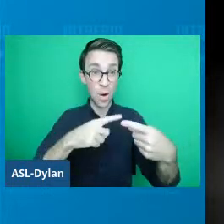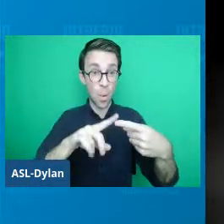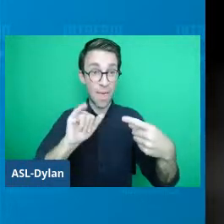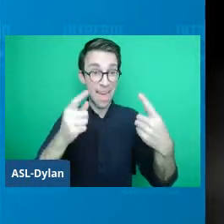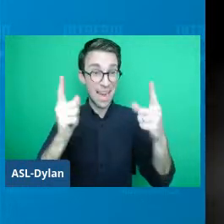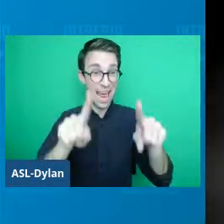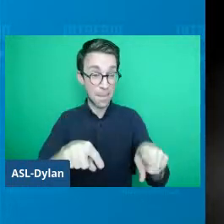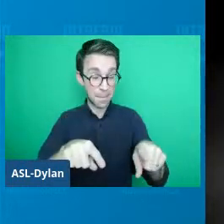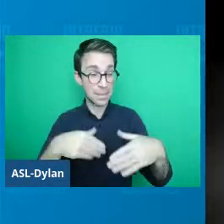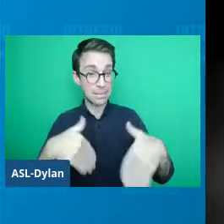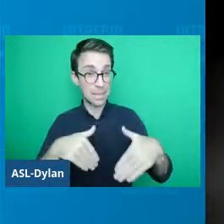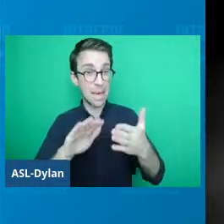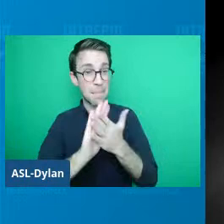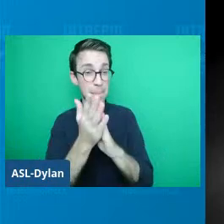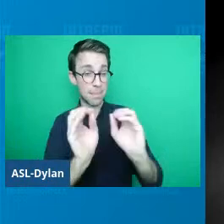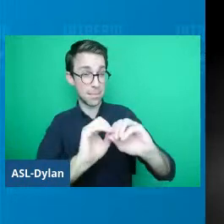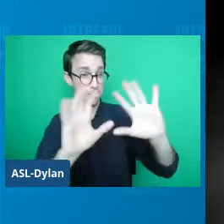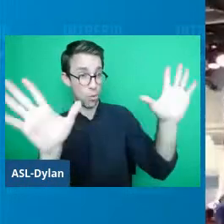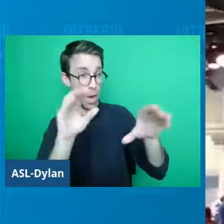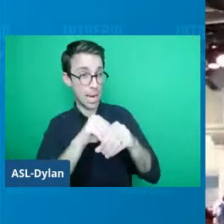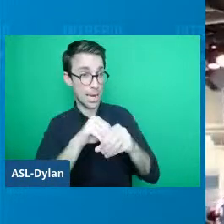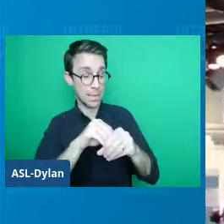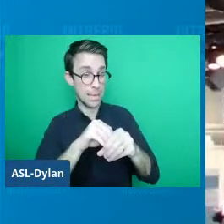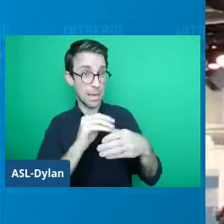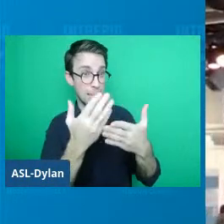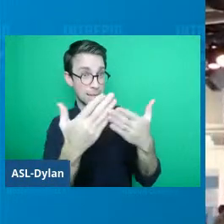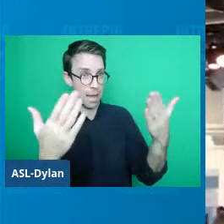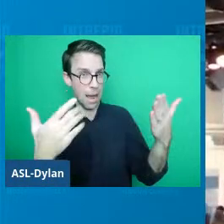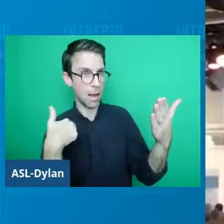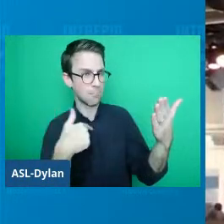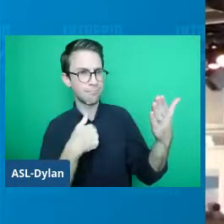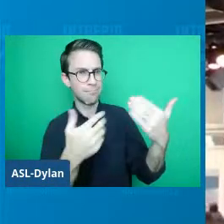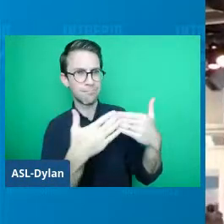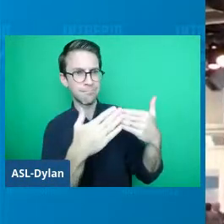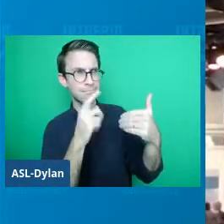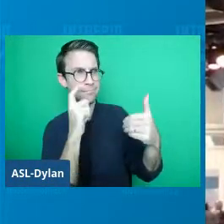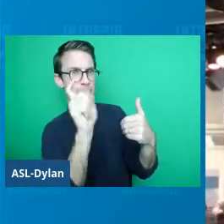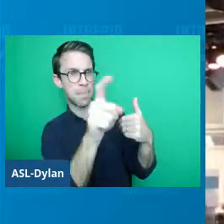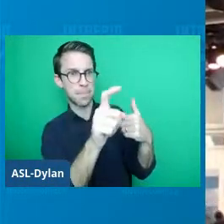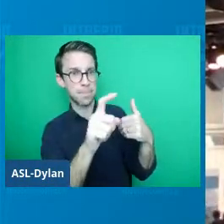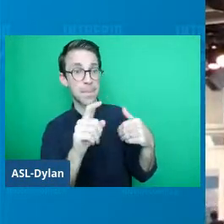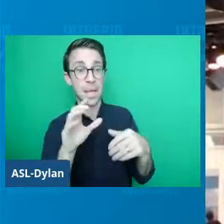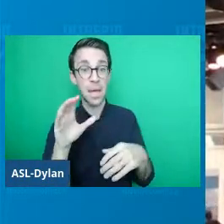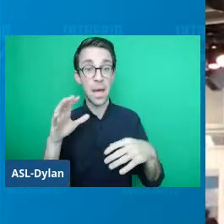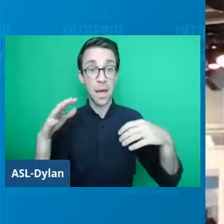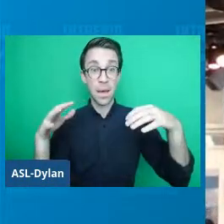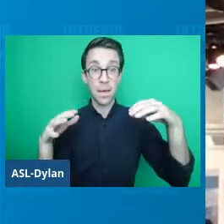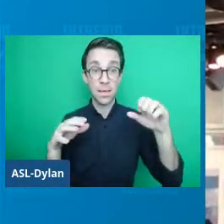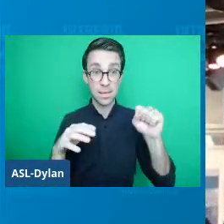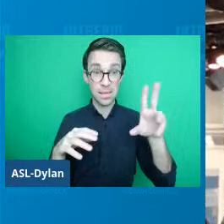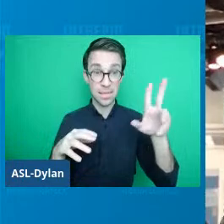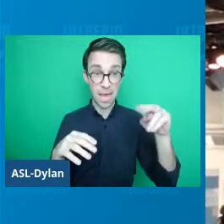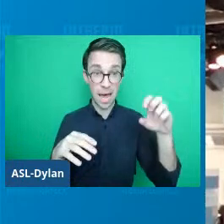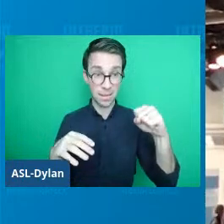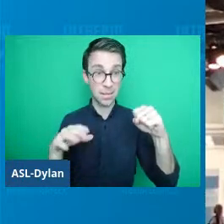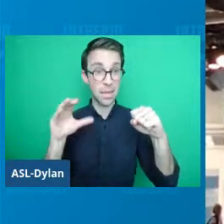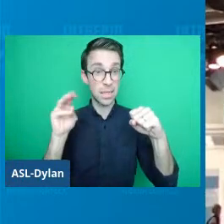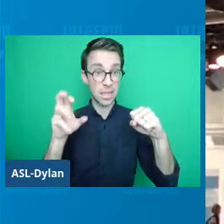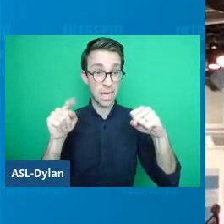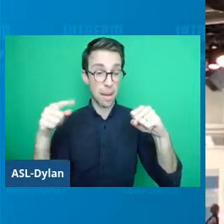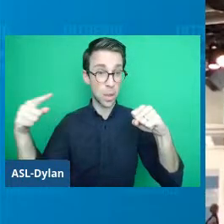in the sky and we can see it easily from the Earth. As the comet nears the sun, it begins to glow brightly through a process that we